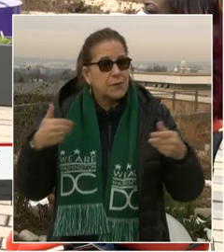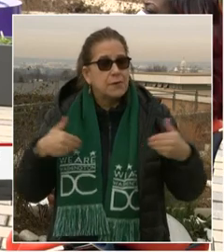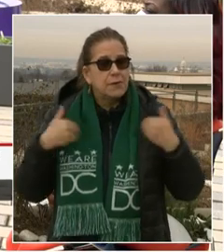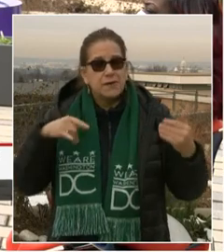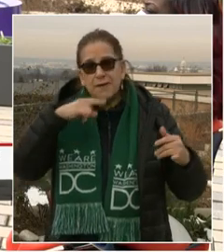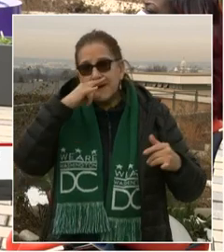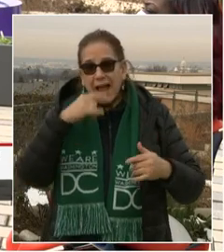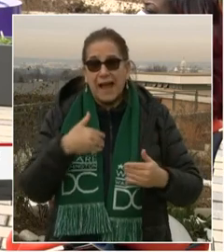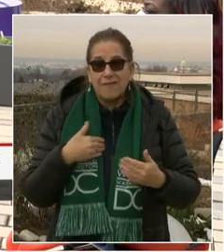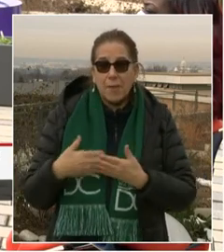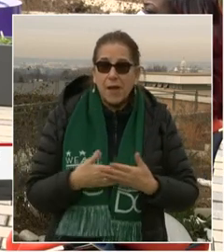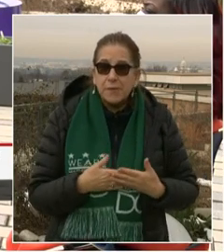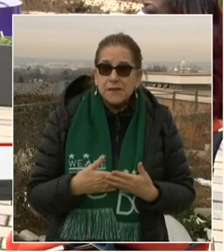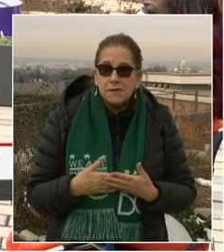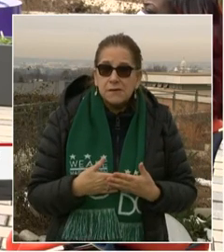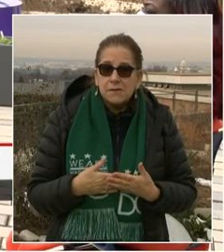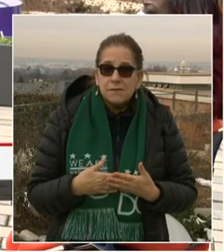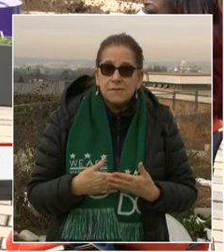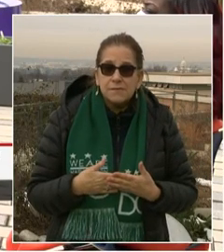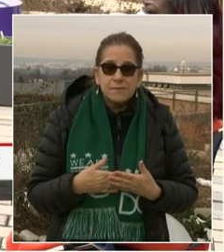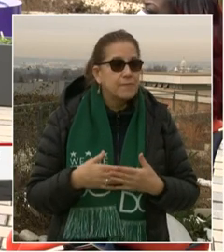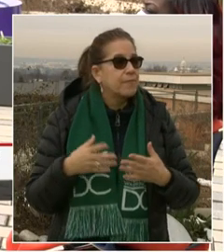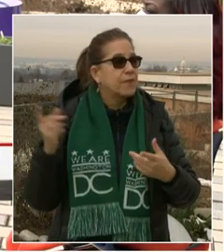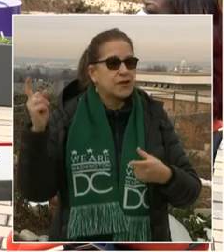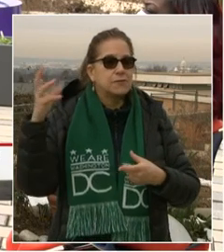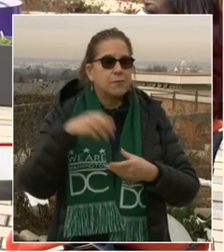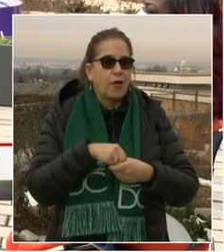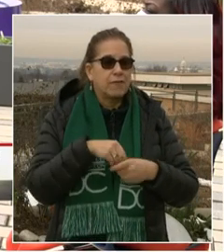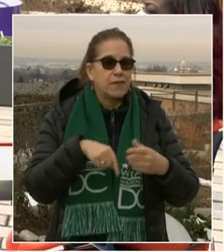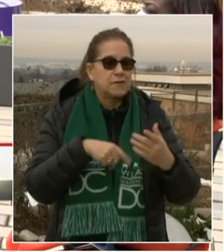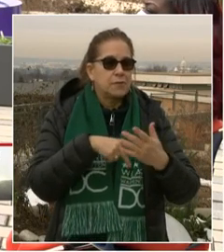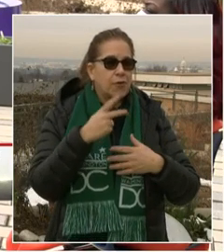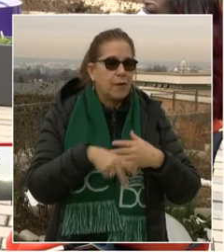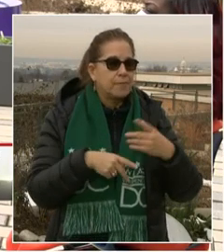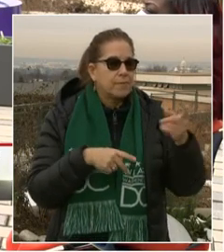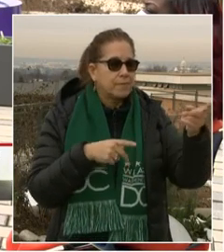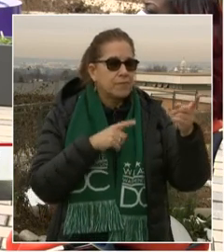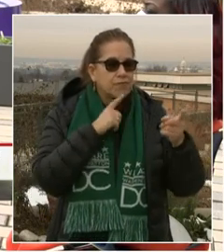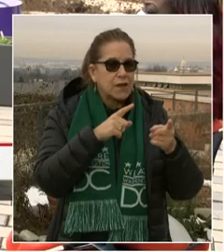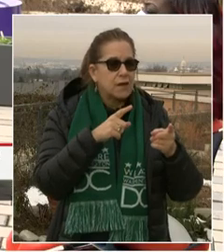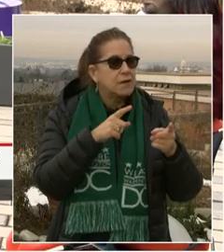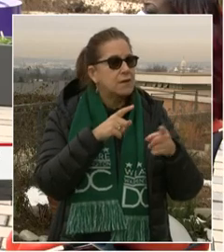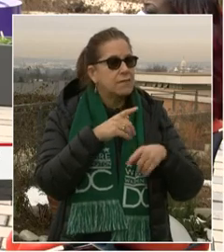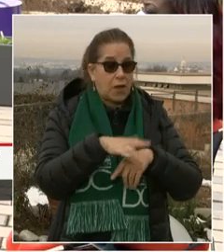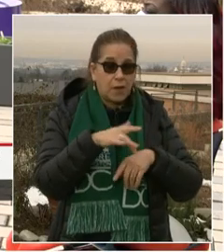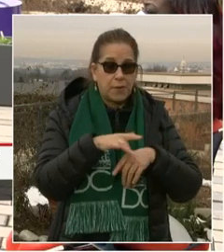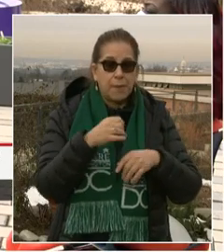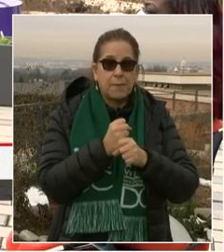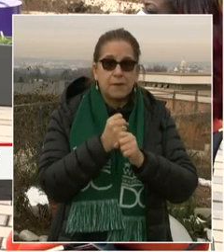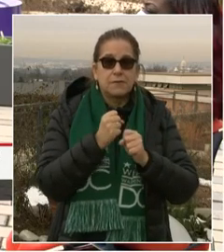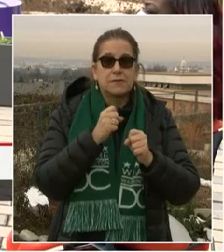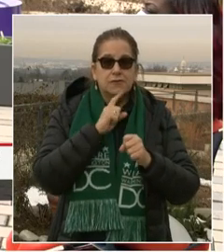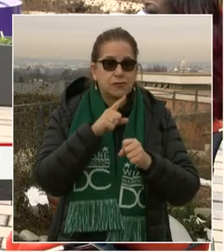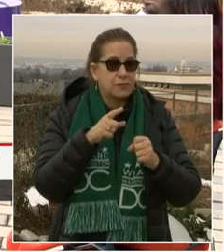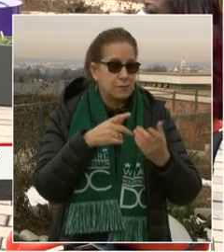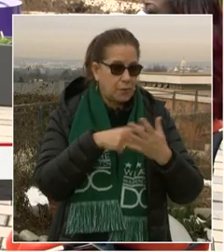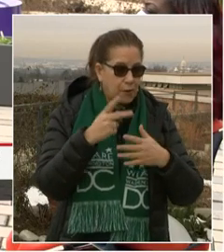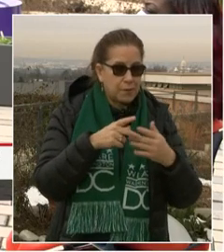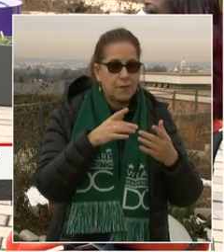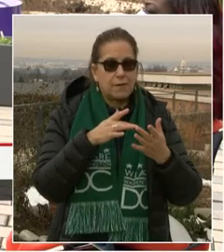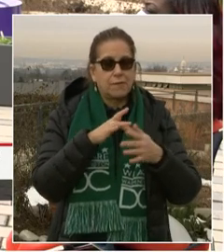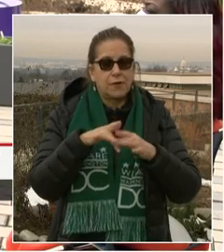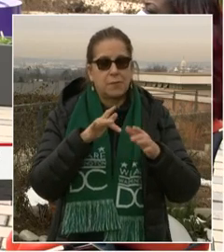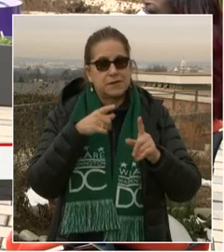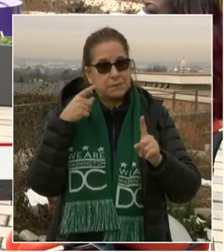the youngest parents so we can see how does it play out to give that kind of assistance to a young parent who might be still in